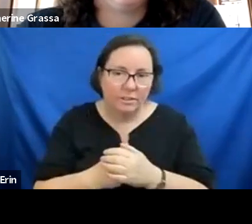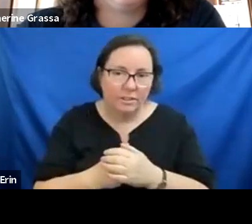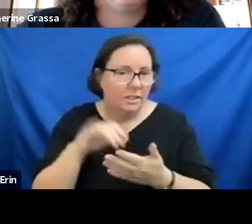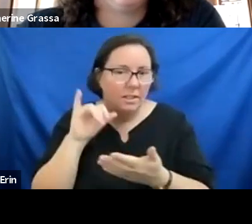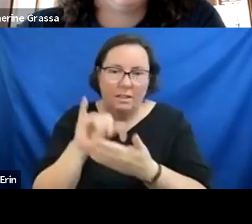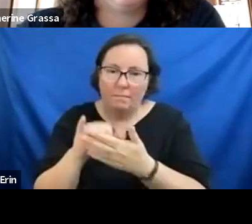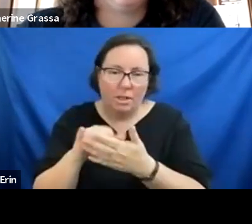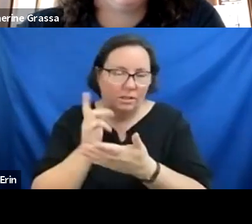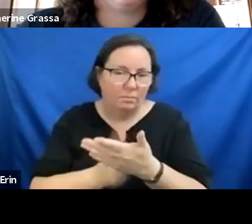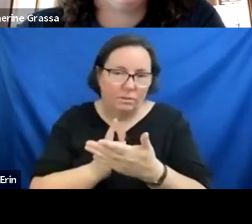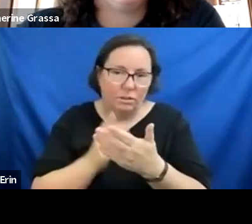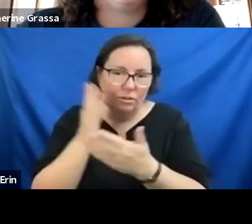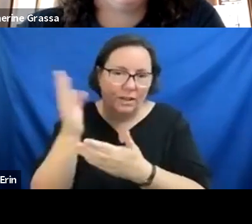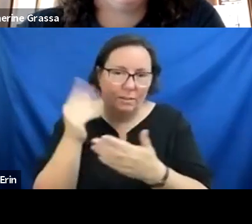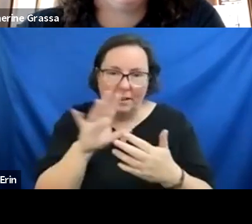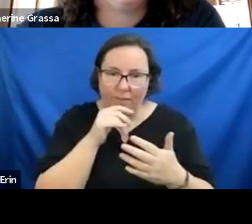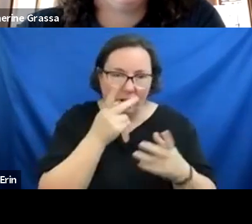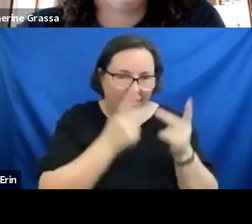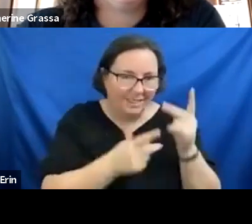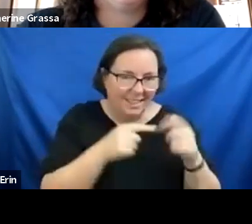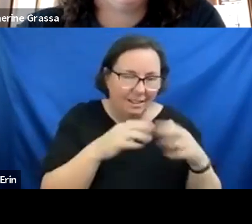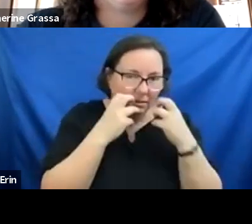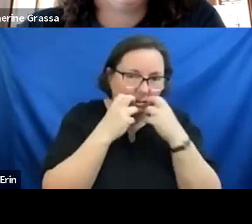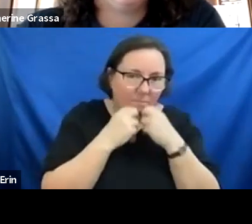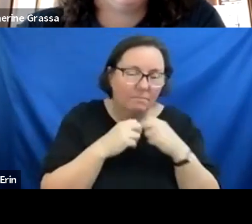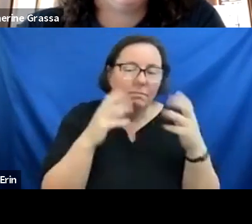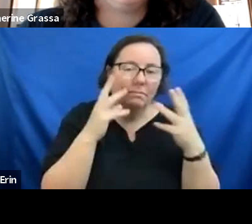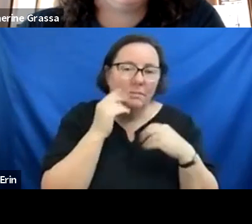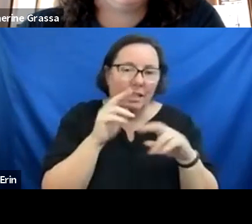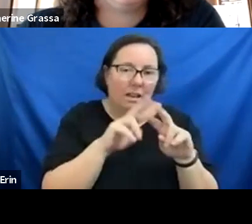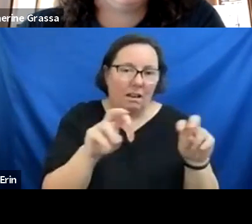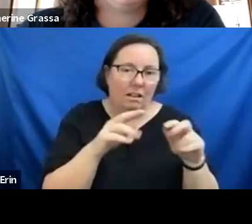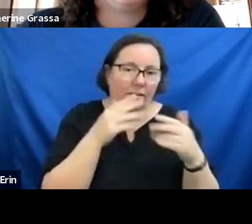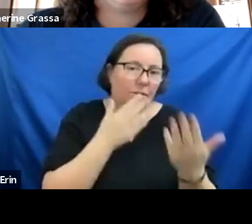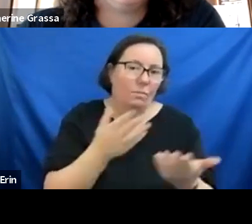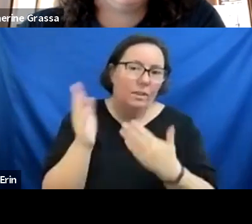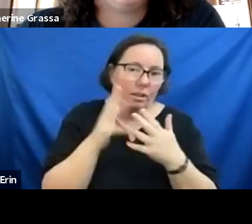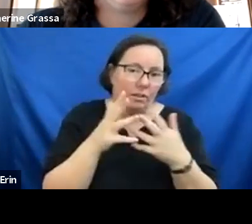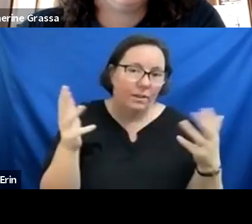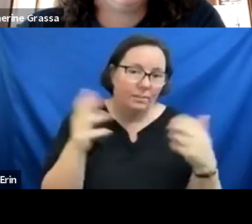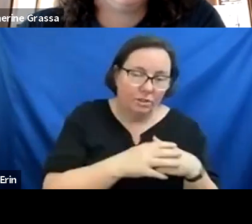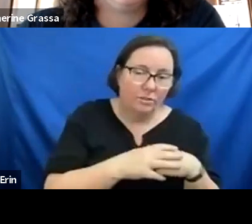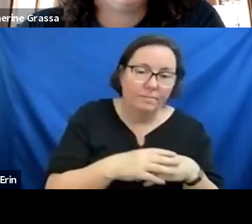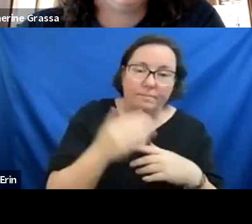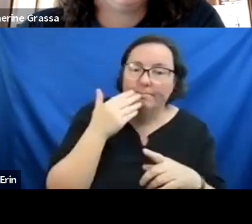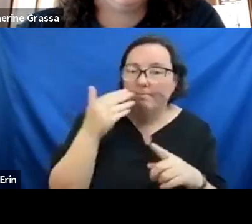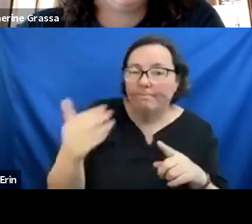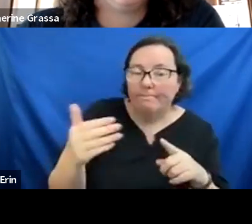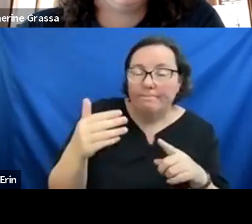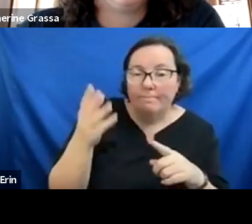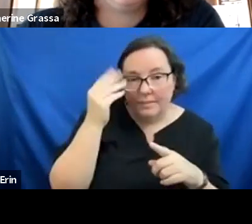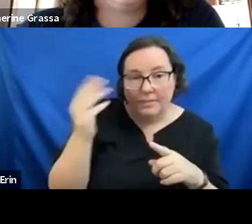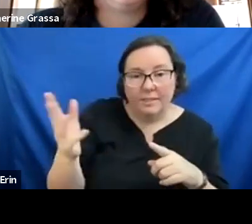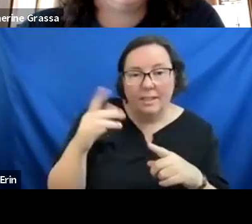impossible without some of this valuable data analysis. So thank you very much. Yep, and thank you for saying